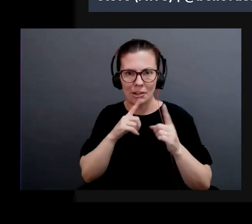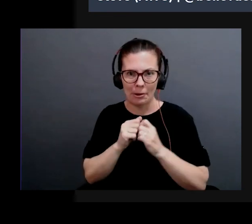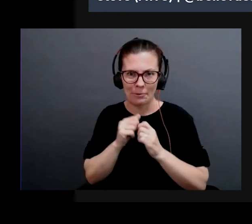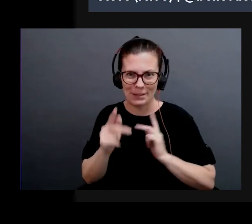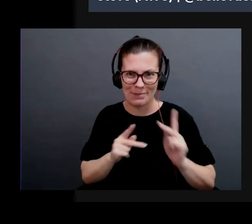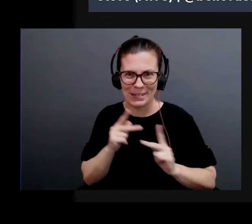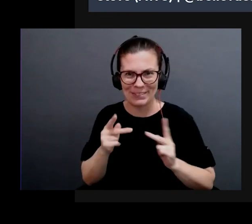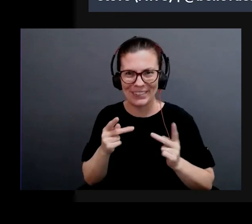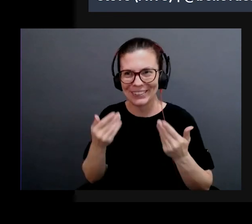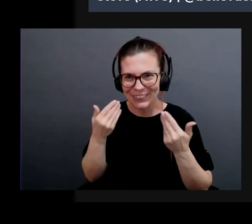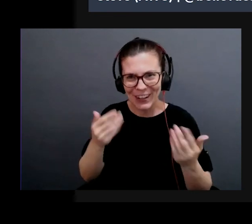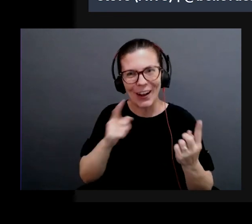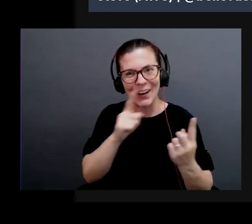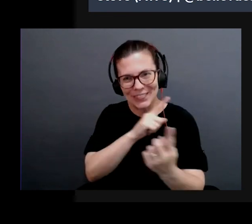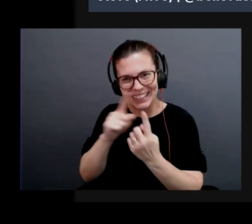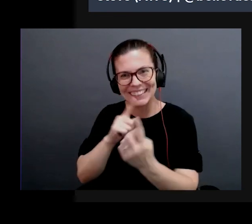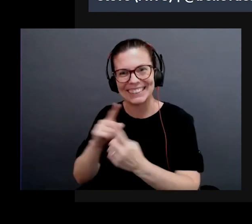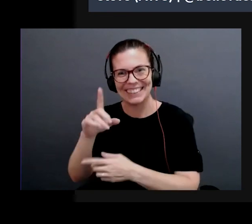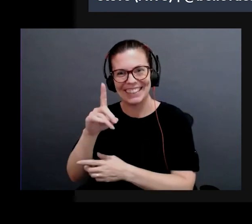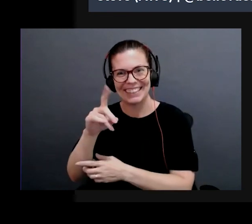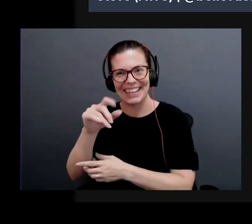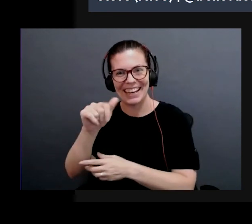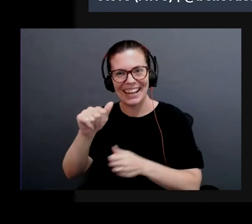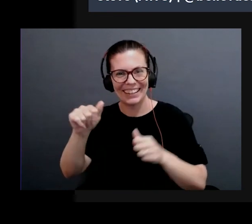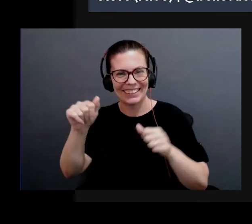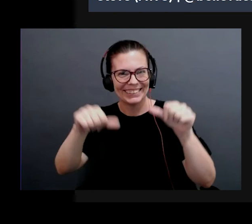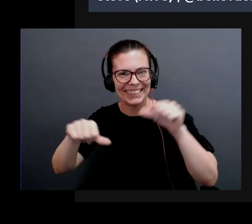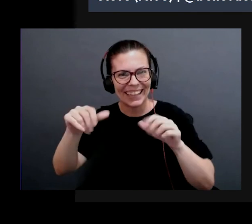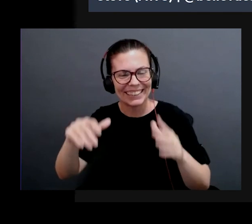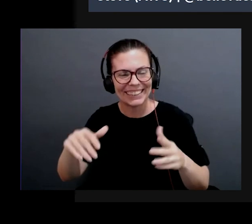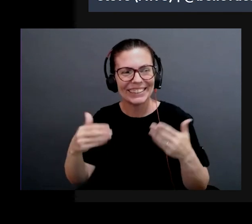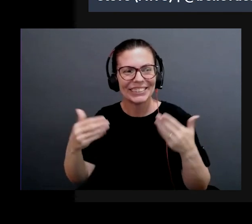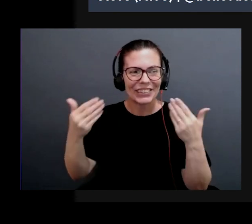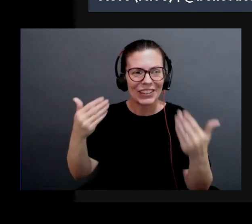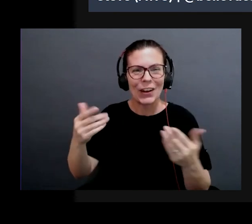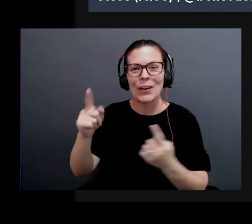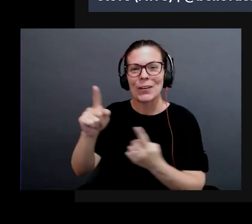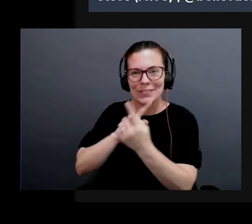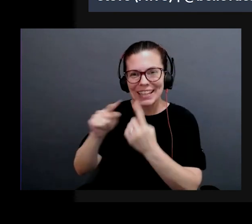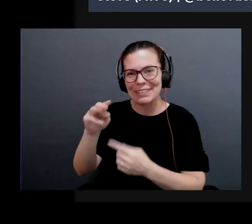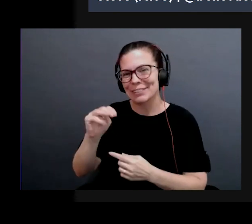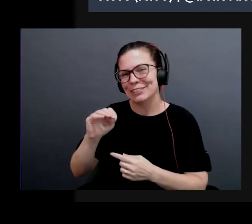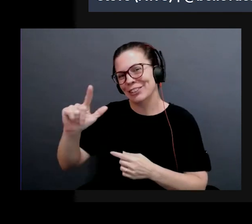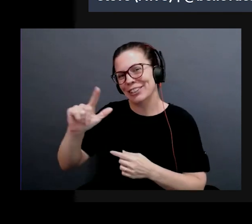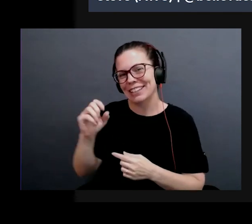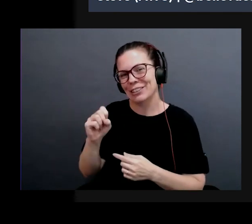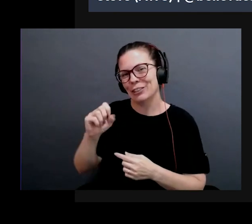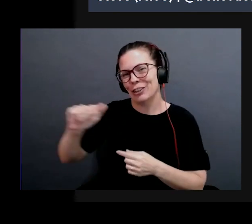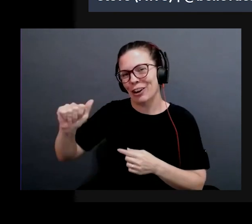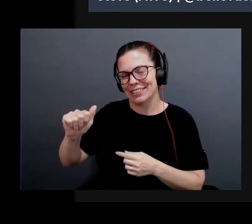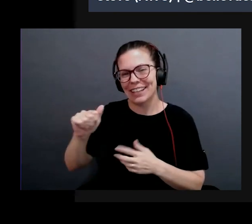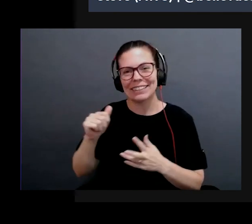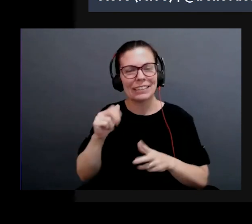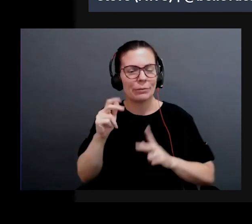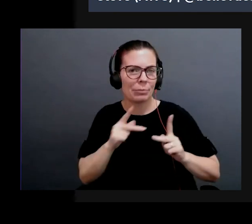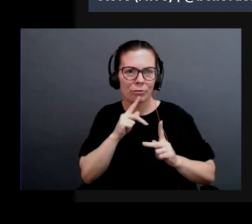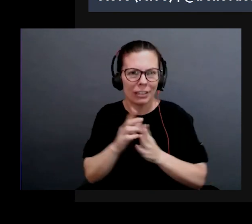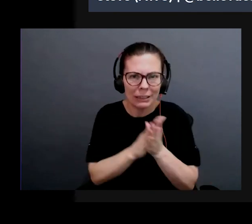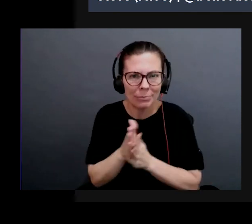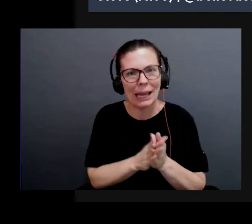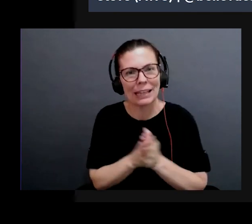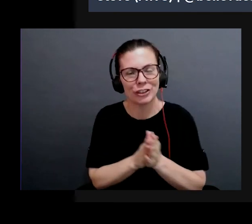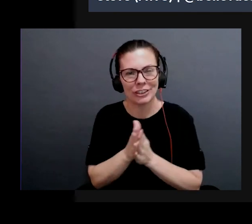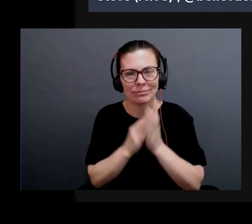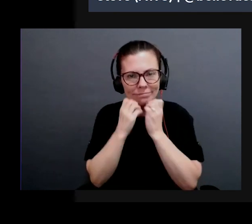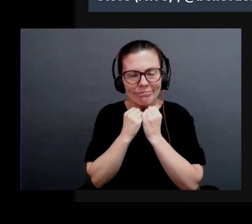go meet data scientists and go meet, machine learning solution architects and people who are super passionate about it, and just pick